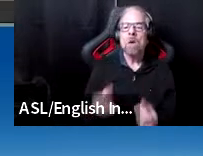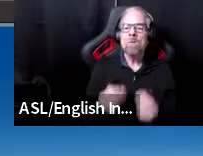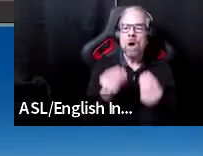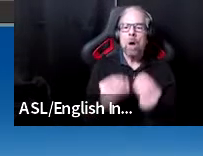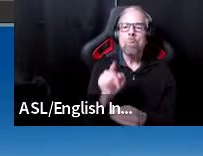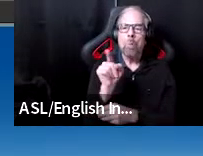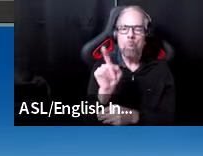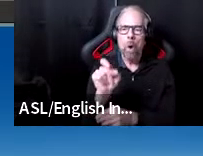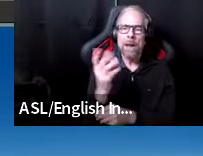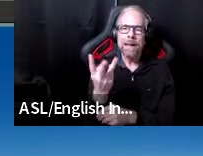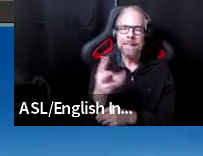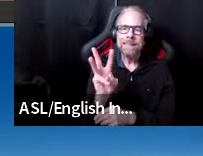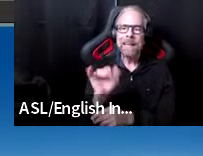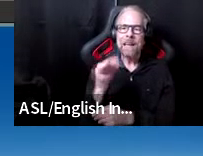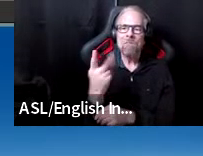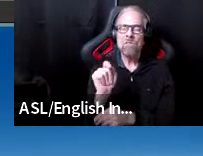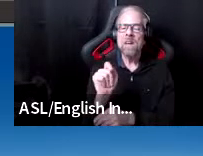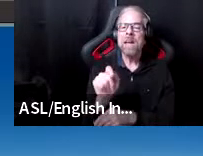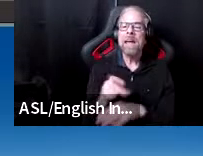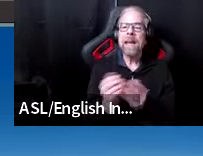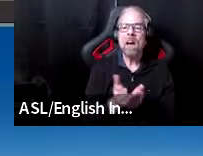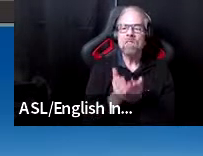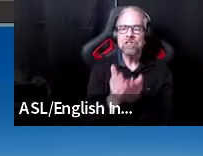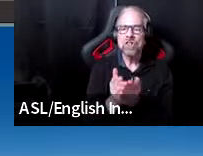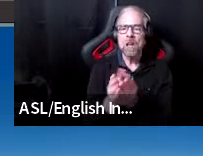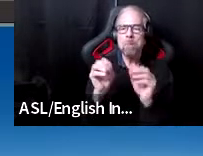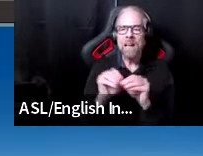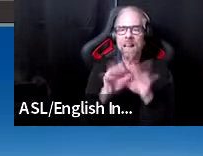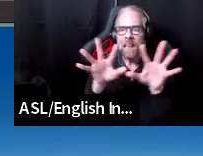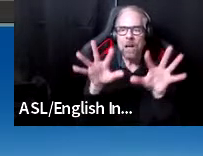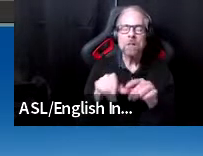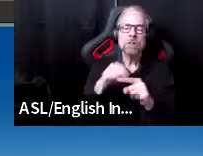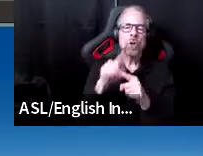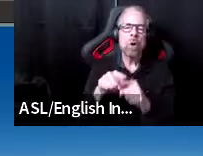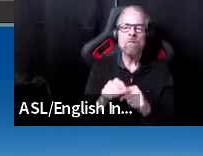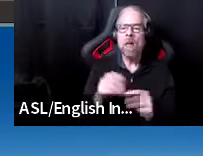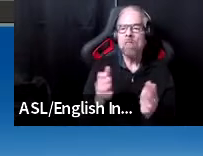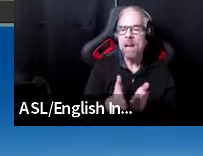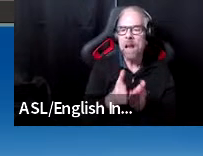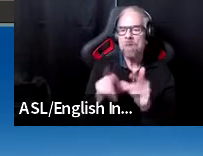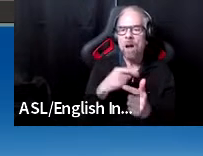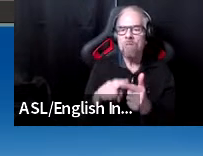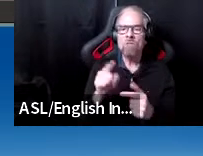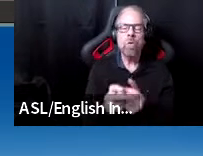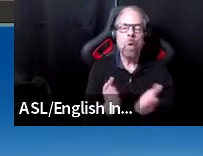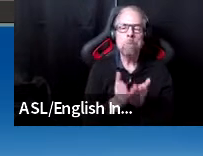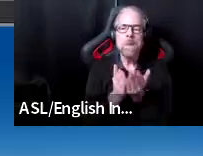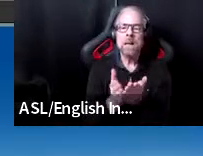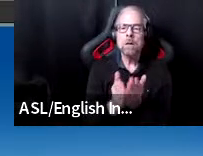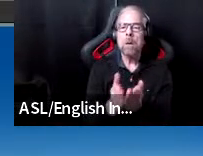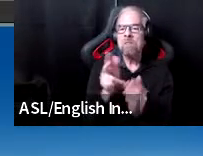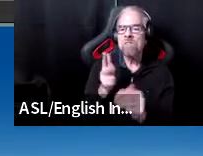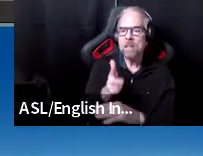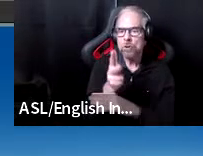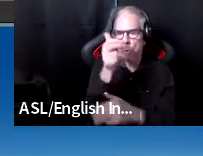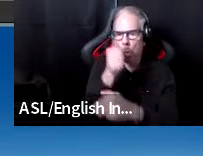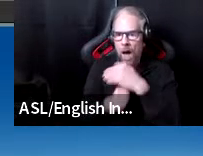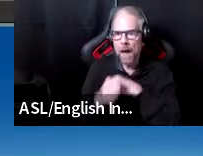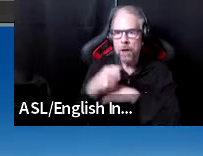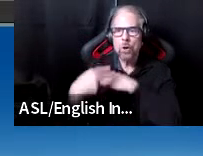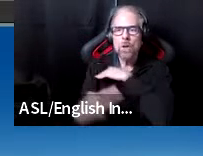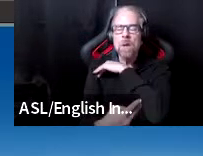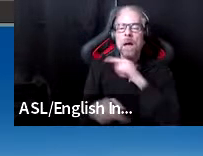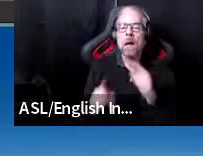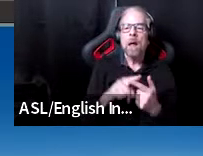of vertical navigation clearance over the primary navigation channel for marine vessels to pass under the bridge. The single-level